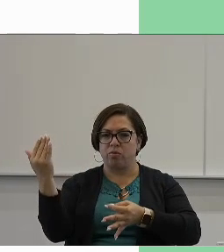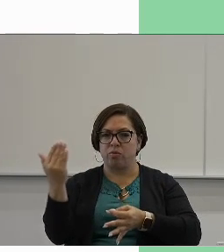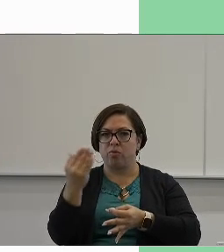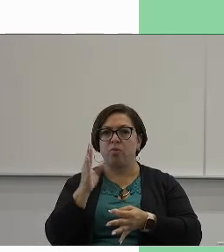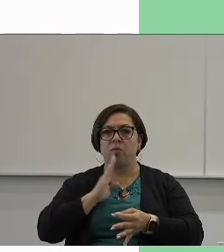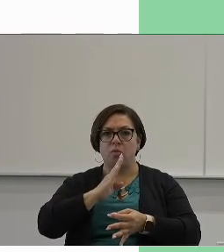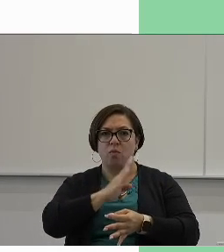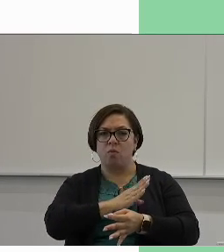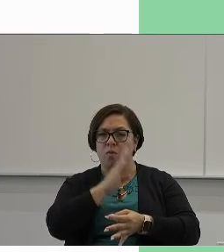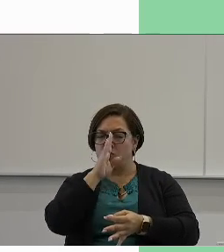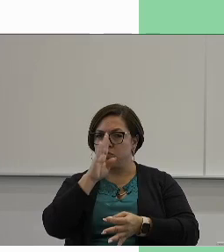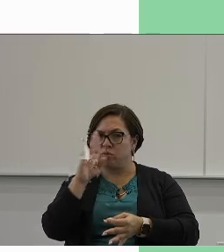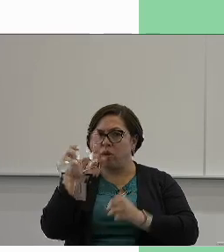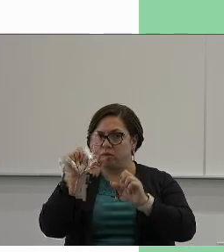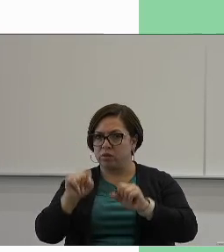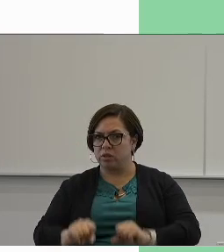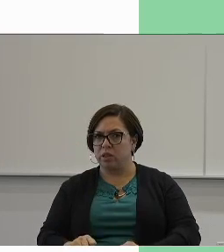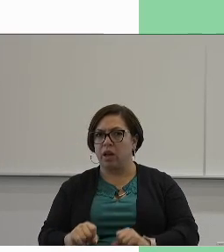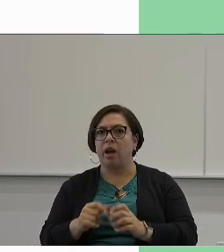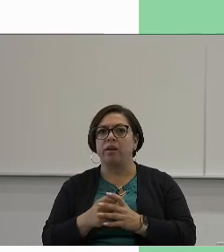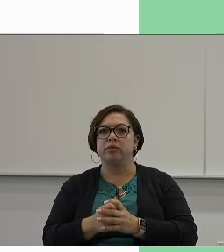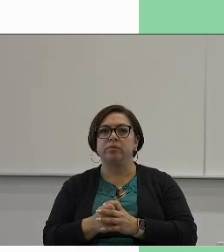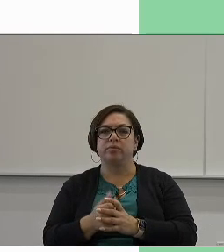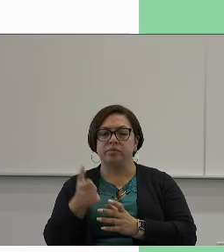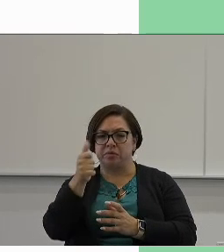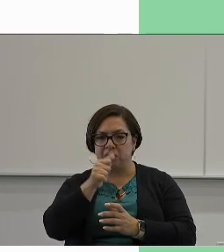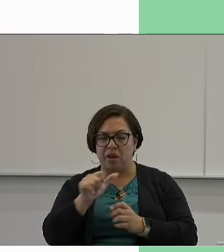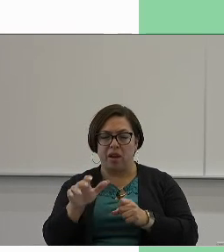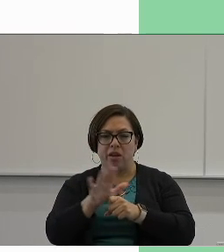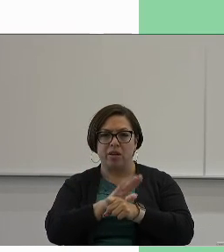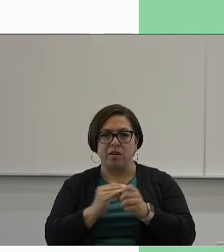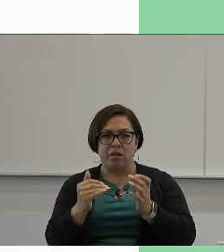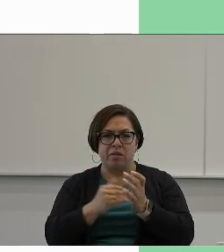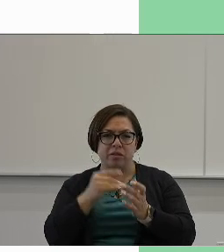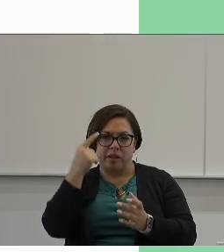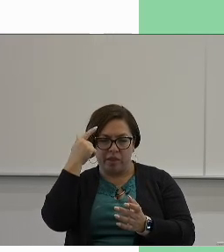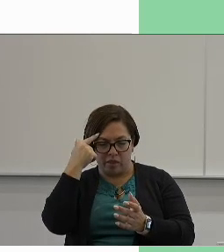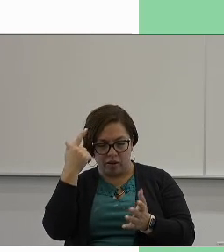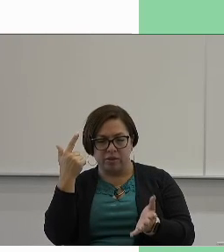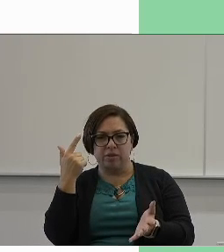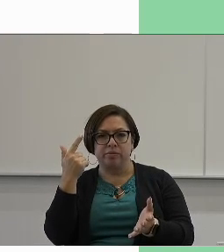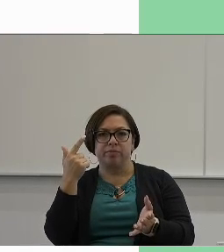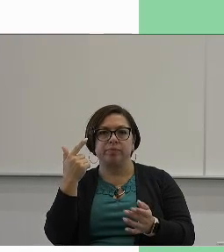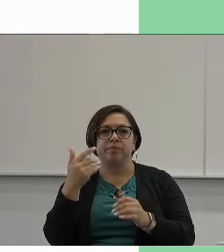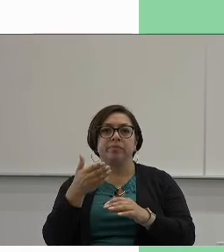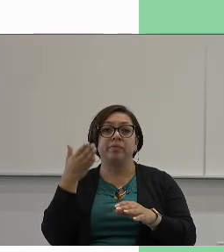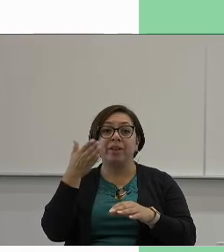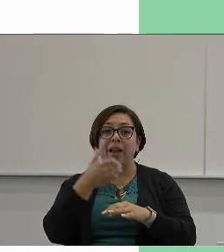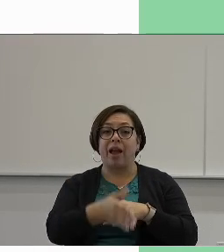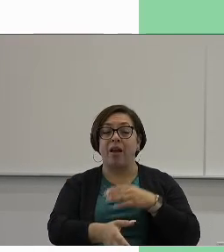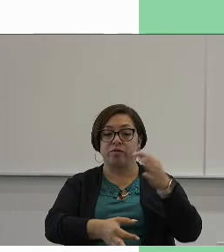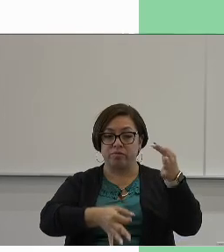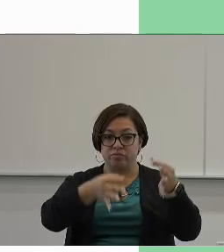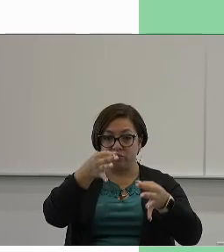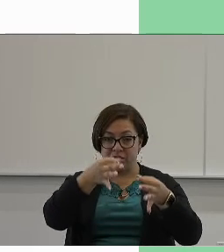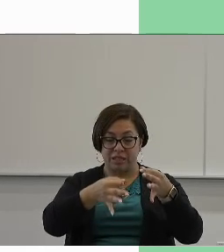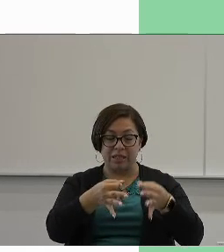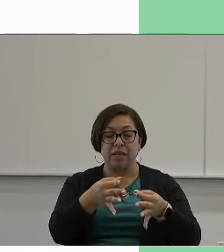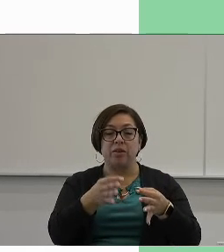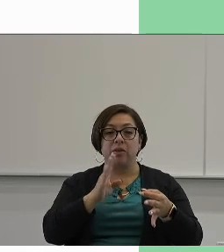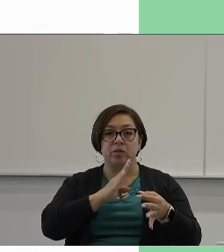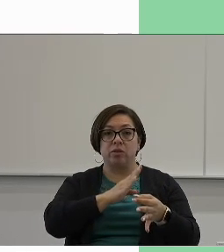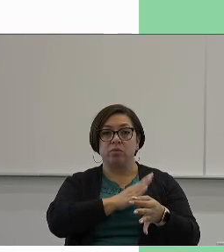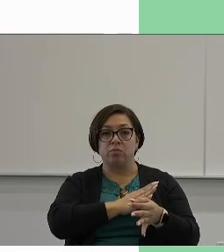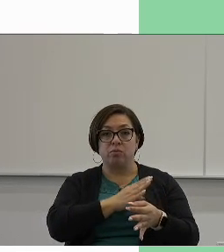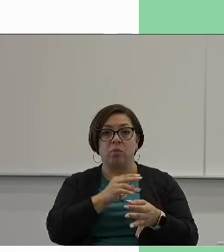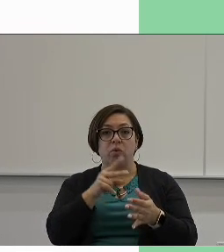board directly about any thoughts you may have about the redistricting. After that public hearing, the board will have an opportunity to consider